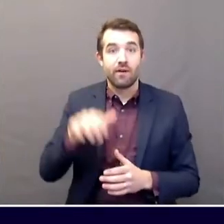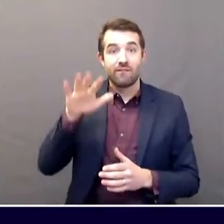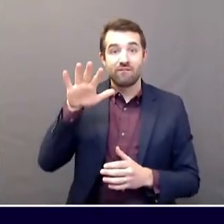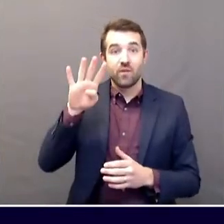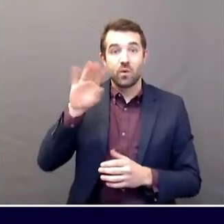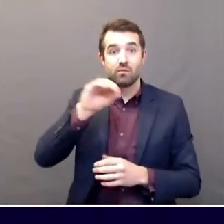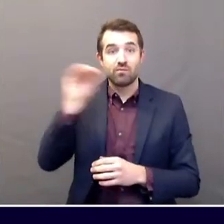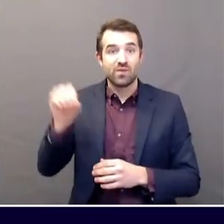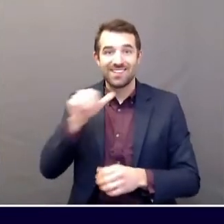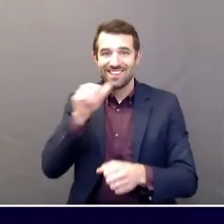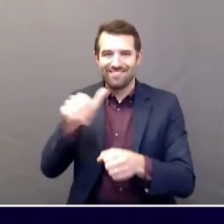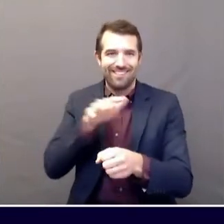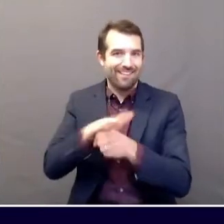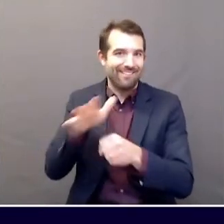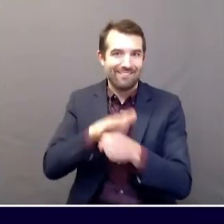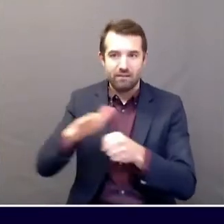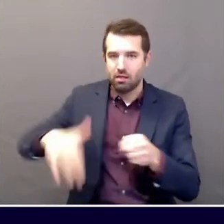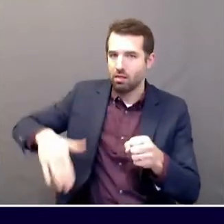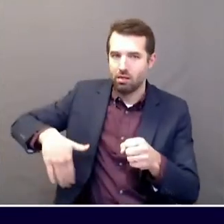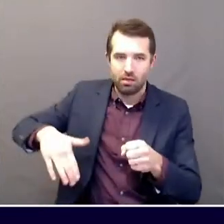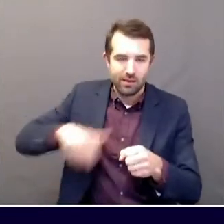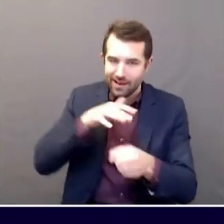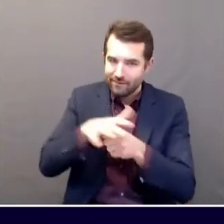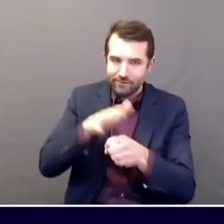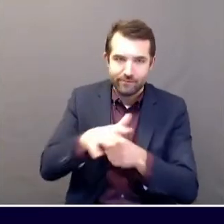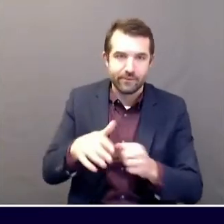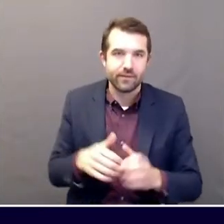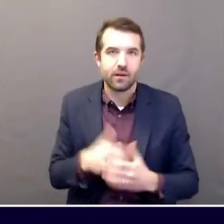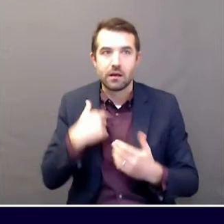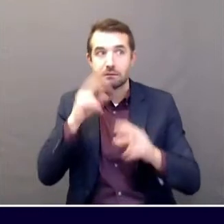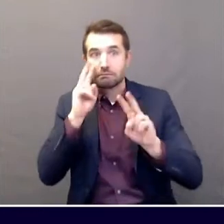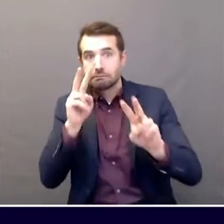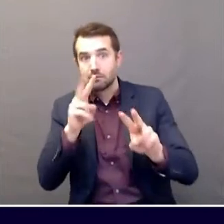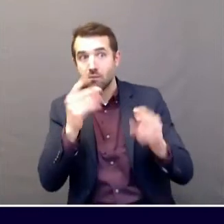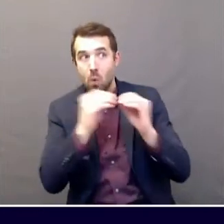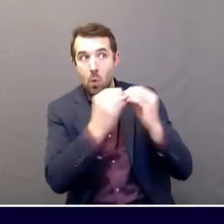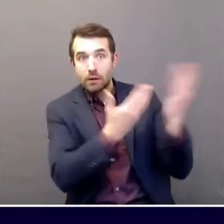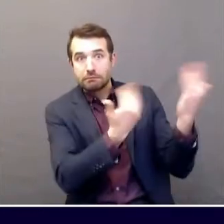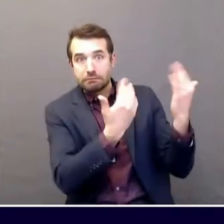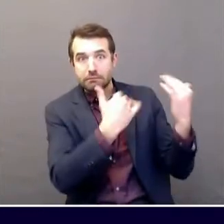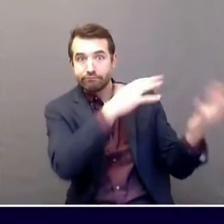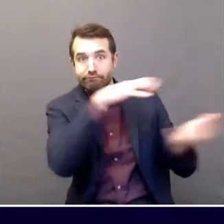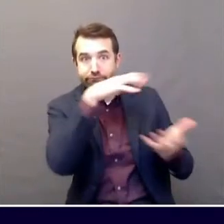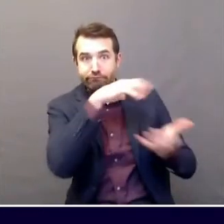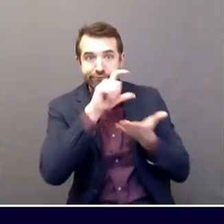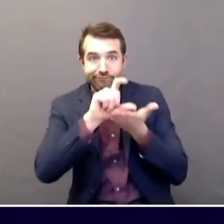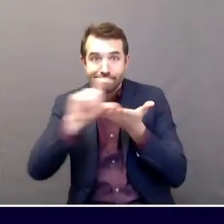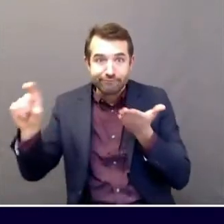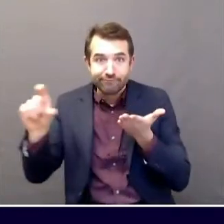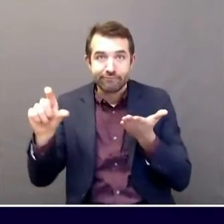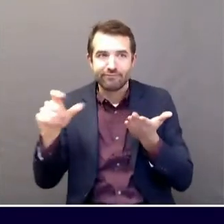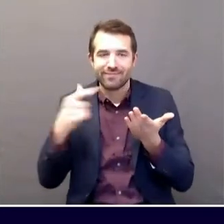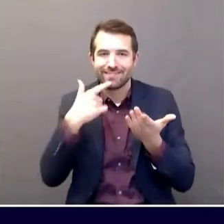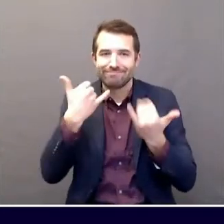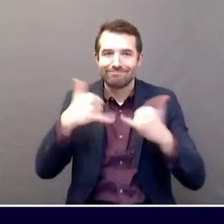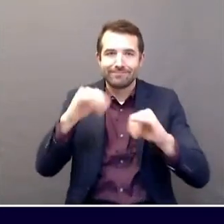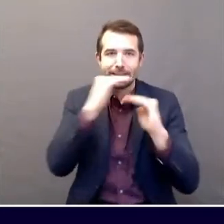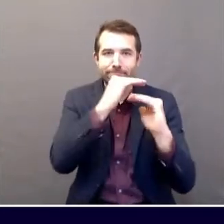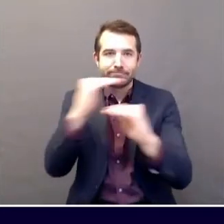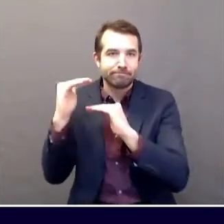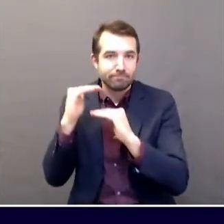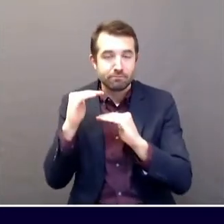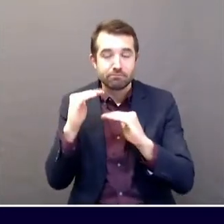subsequent increases. But for now, the supply constraint that we have discussed remains. And